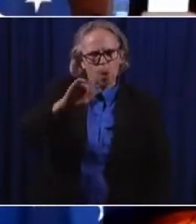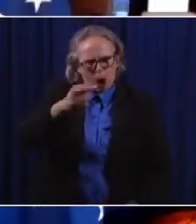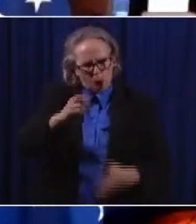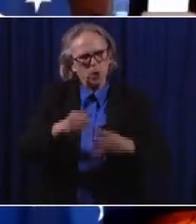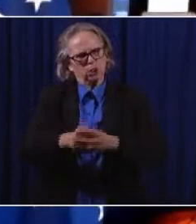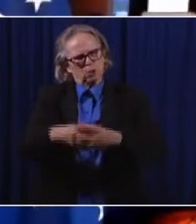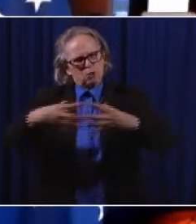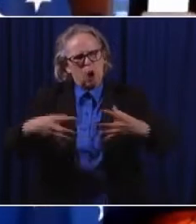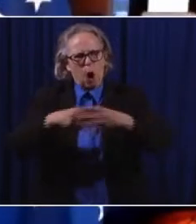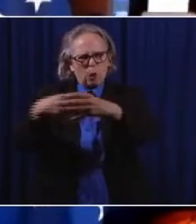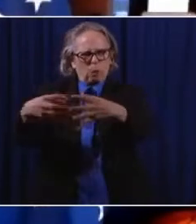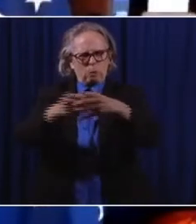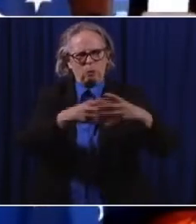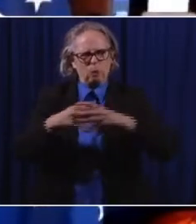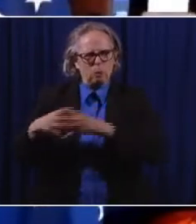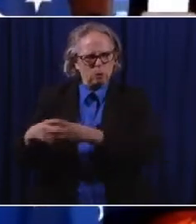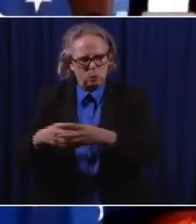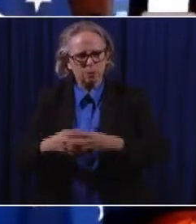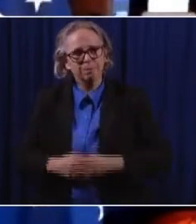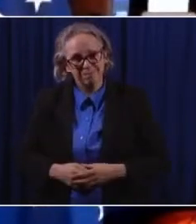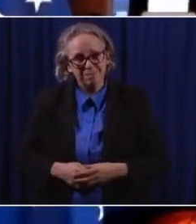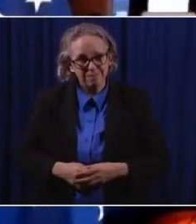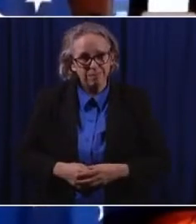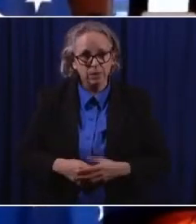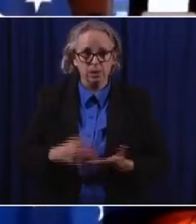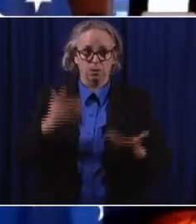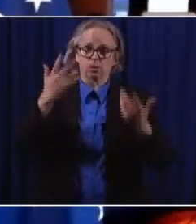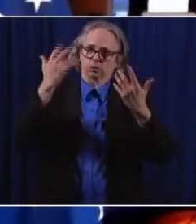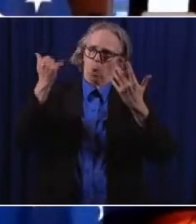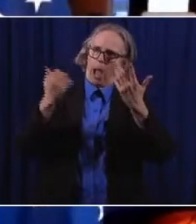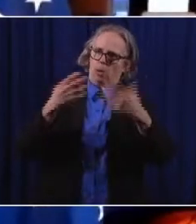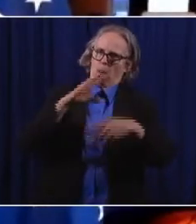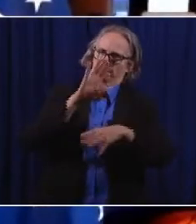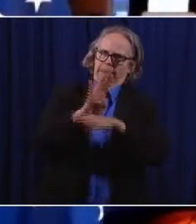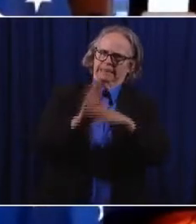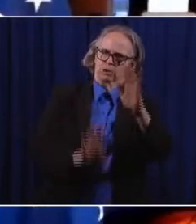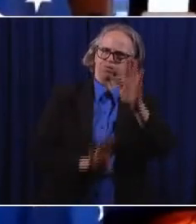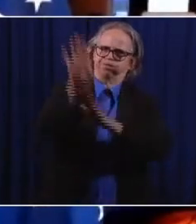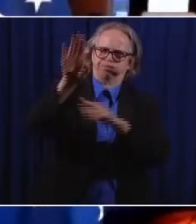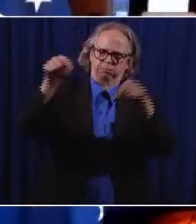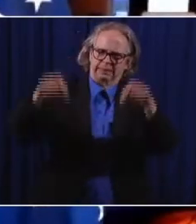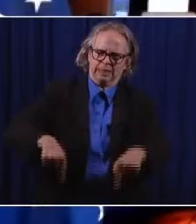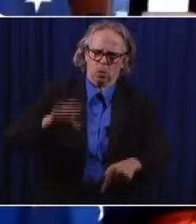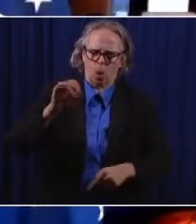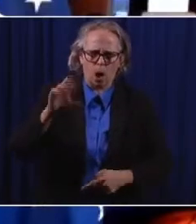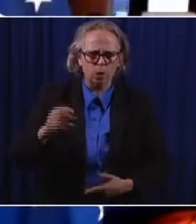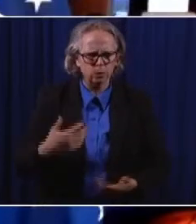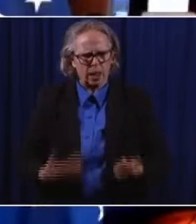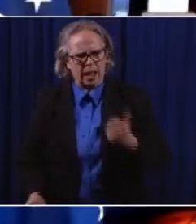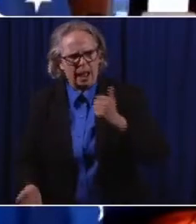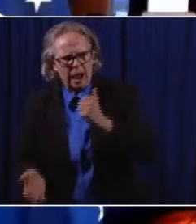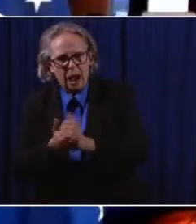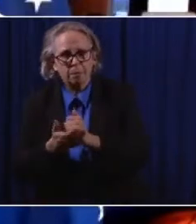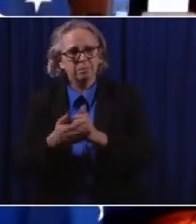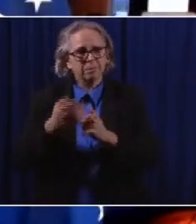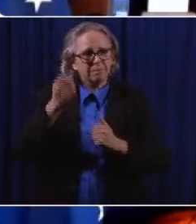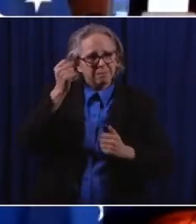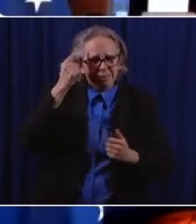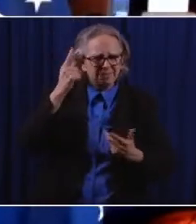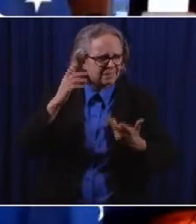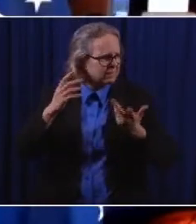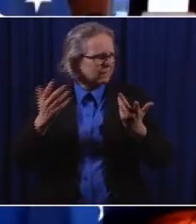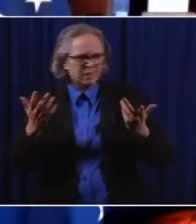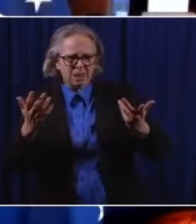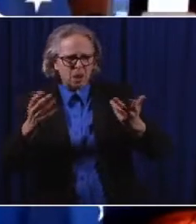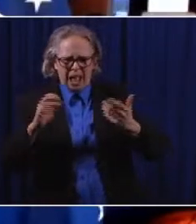maybe someday even a larger business, by helping them understand how they can grow and connect to the rest of the world. And so